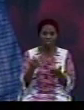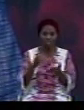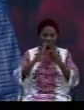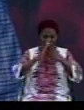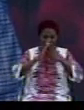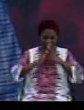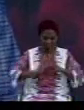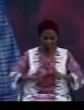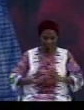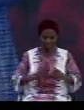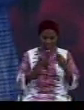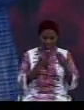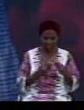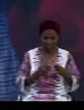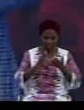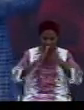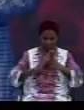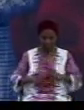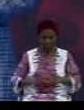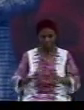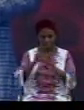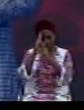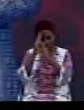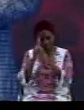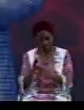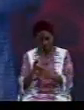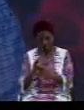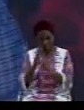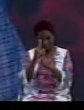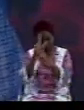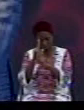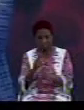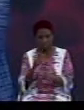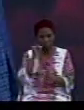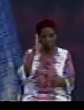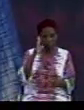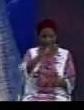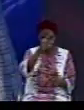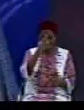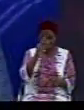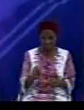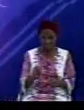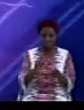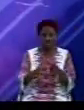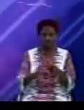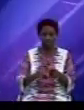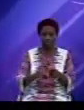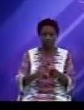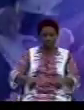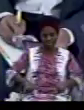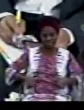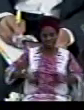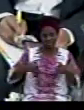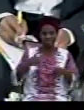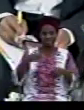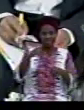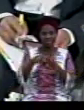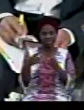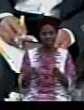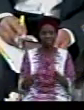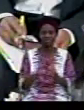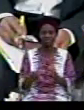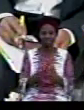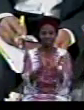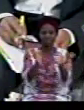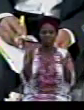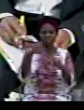woman, an honorable woman ought to live, in the public, in the private. But